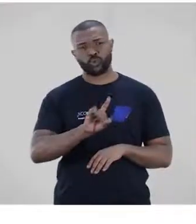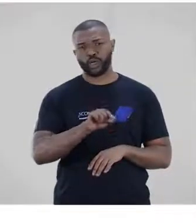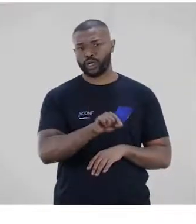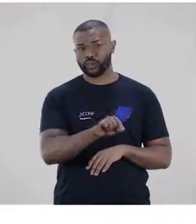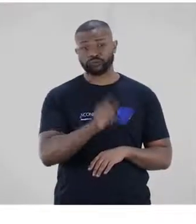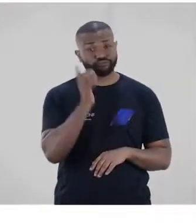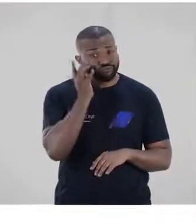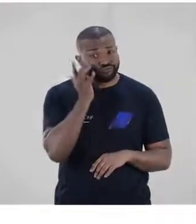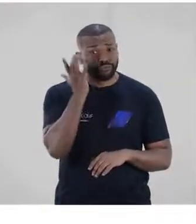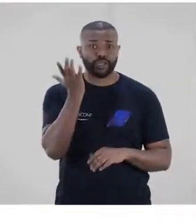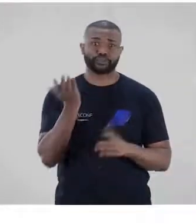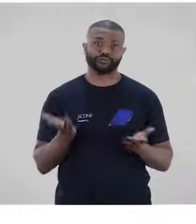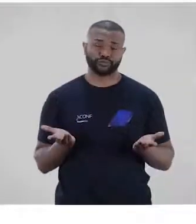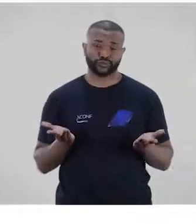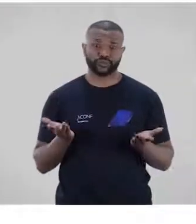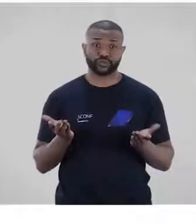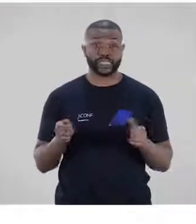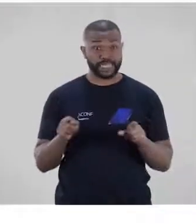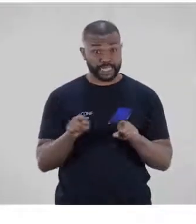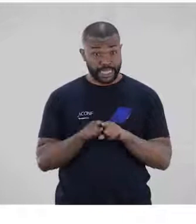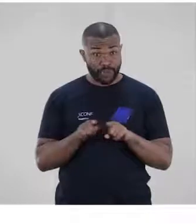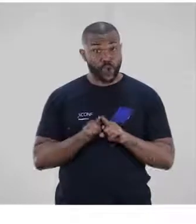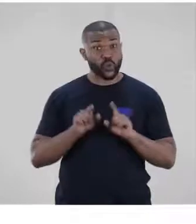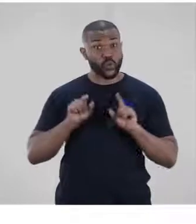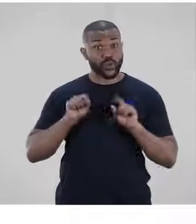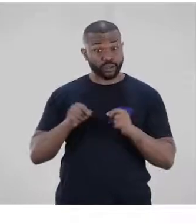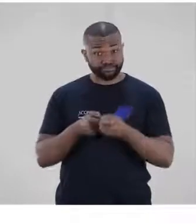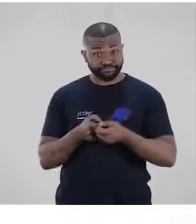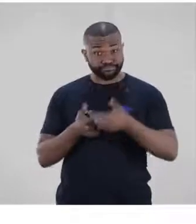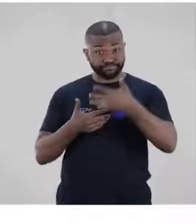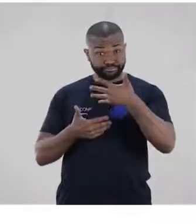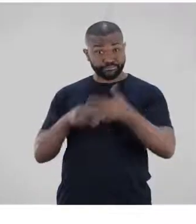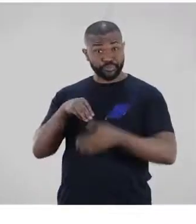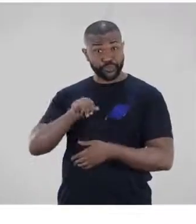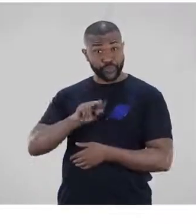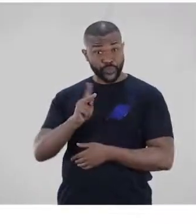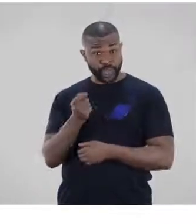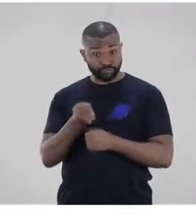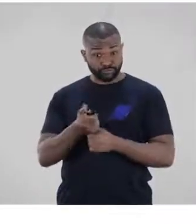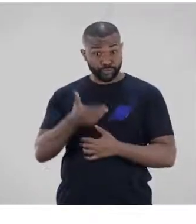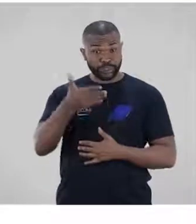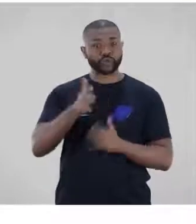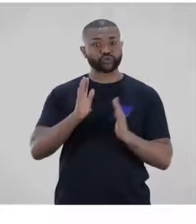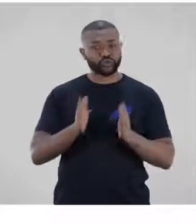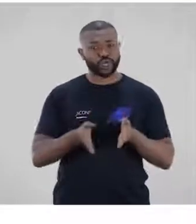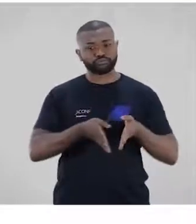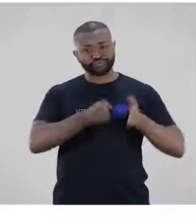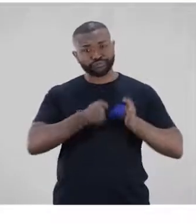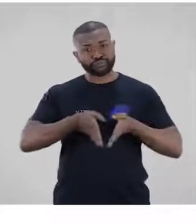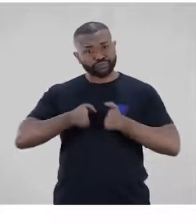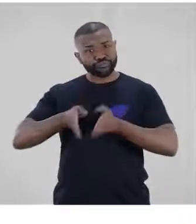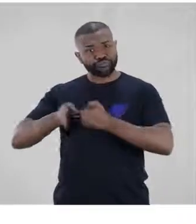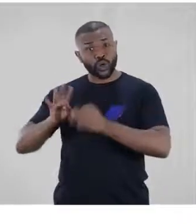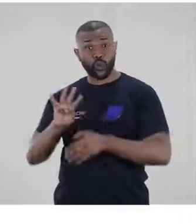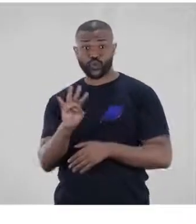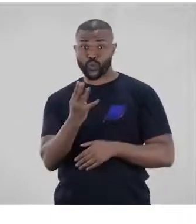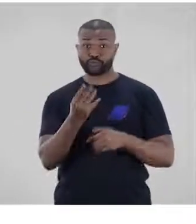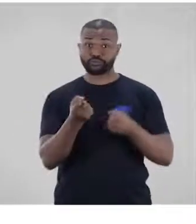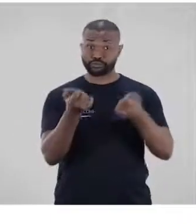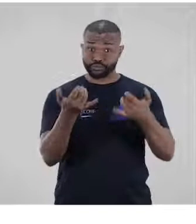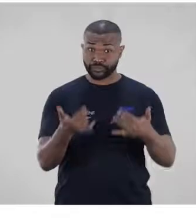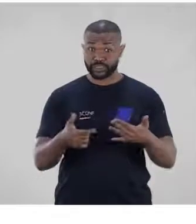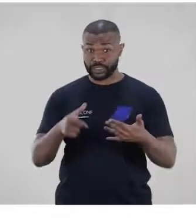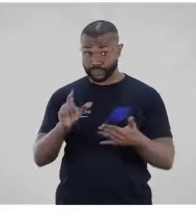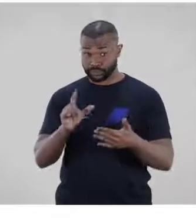is these 4 pillars that we talked about. And I think at this point in time is more important for us to